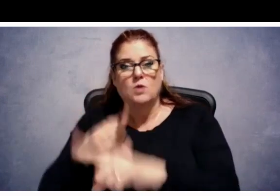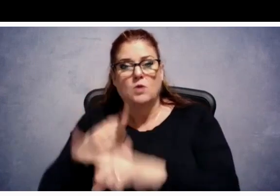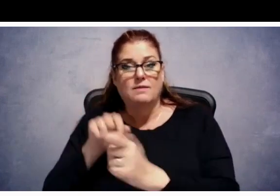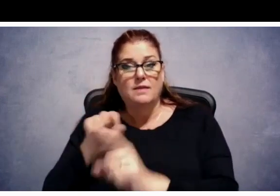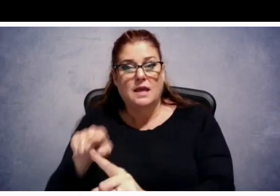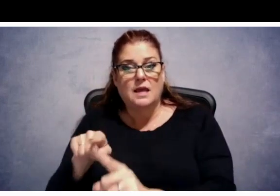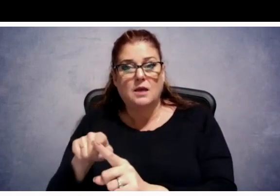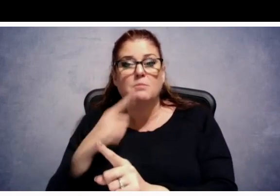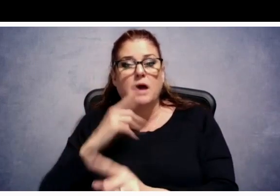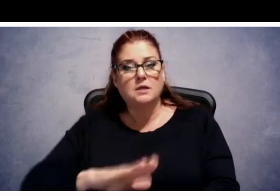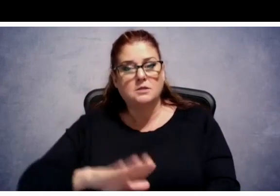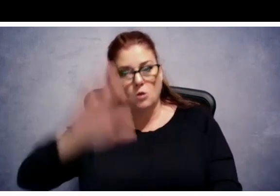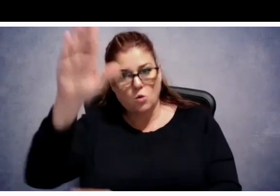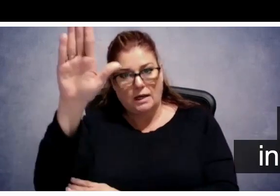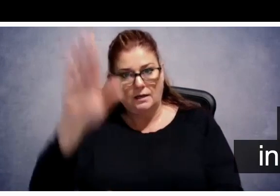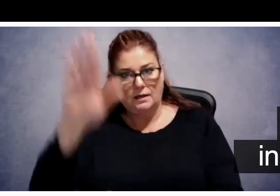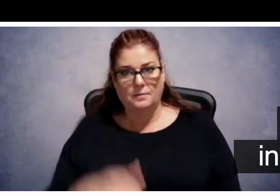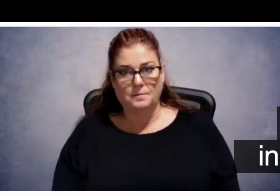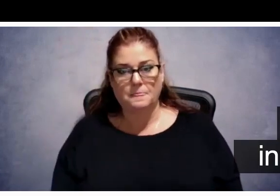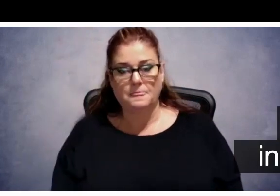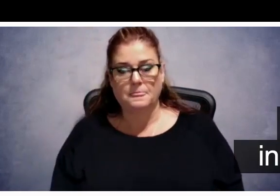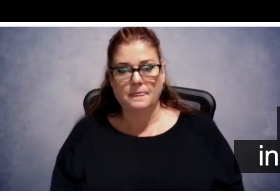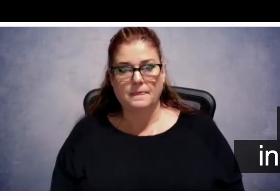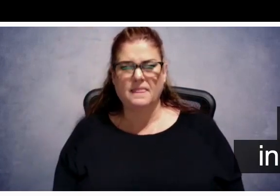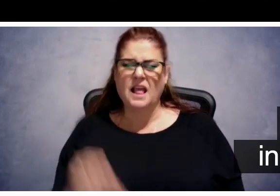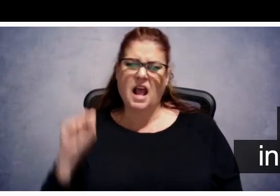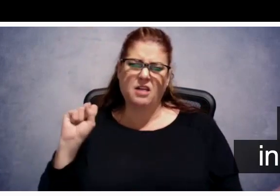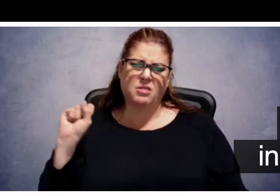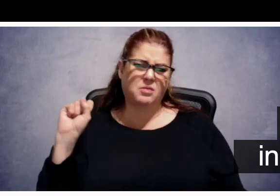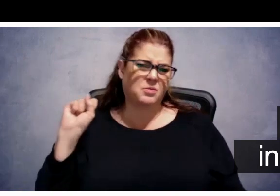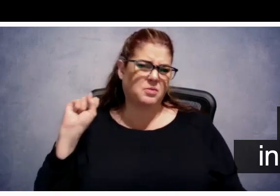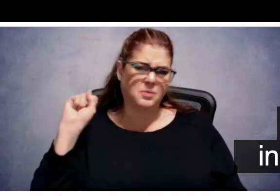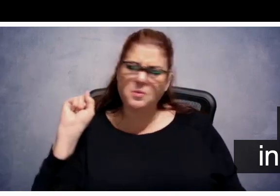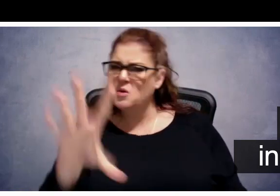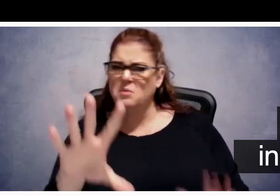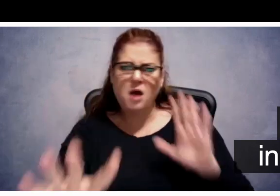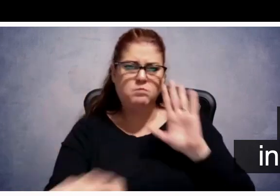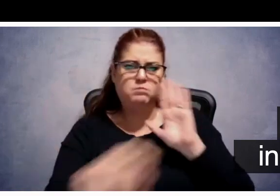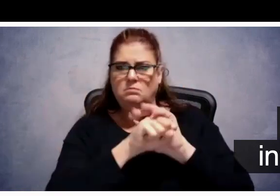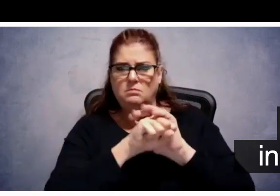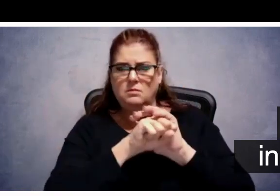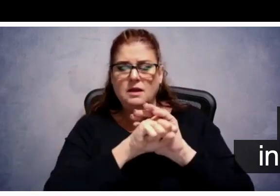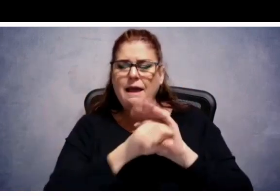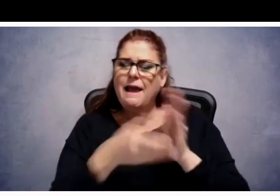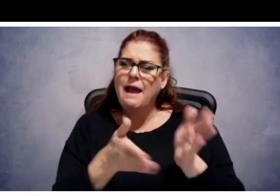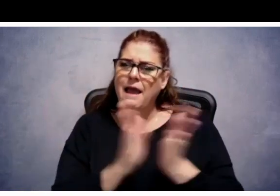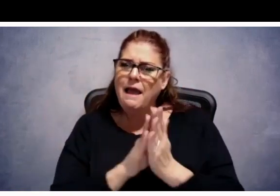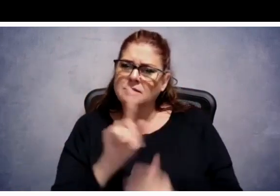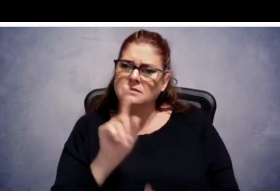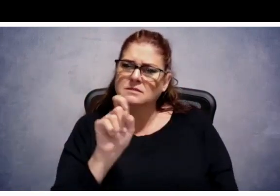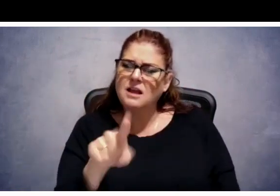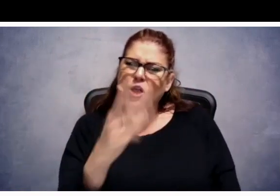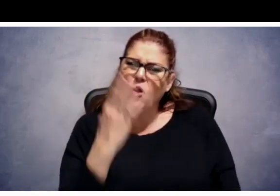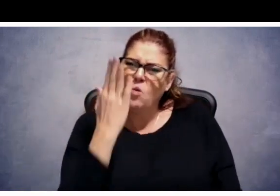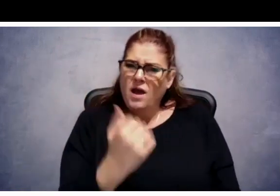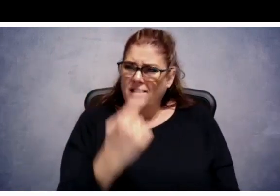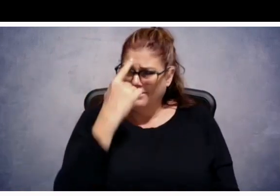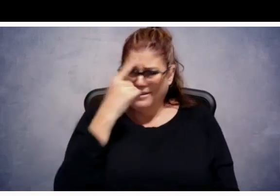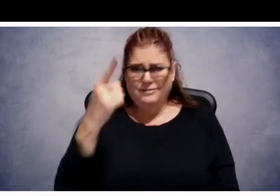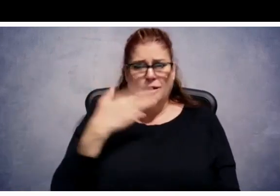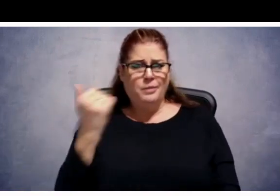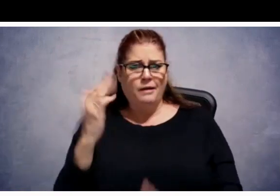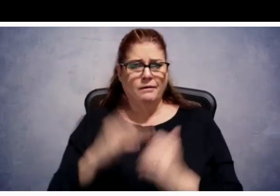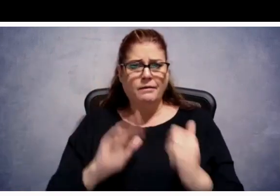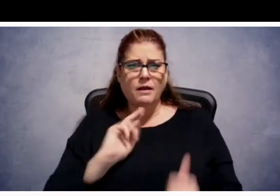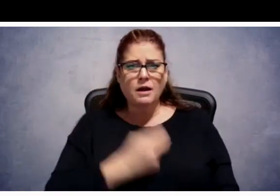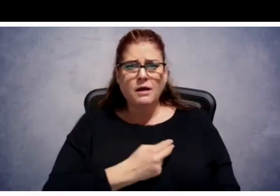by saluting." I threw the ball straight into Daddy's glove and asked, "Why do they think they're better than